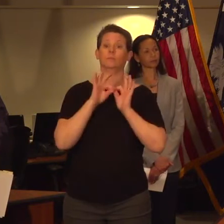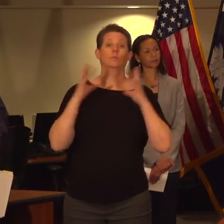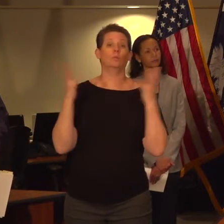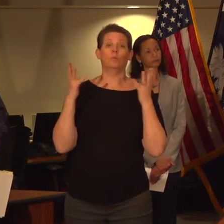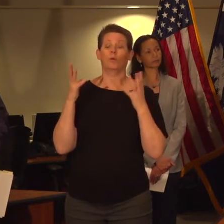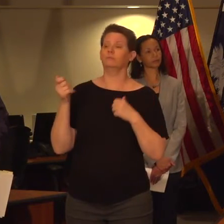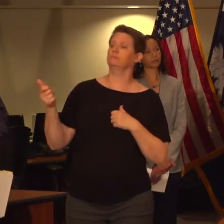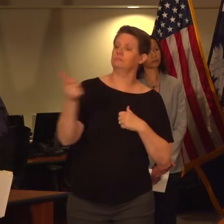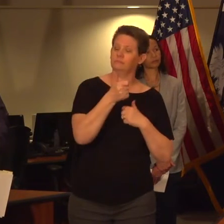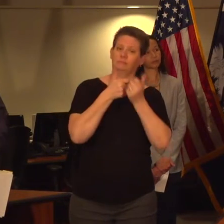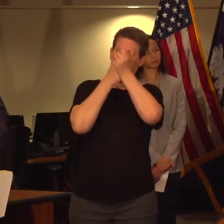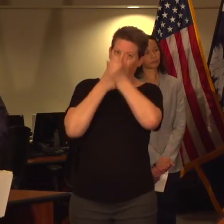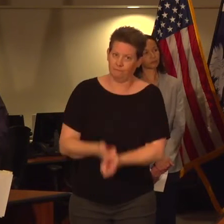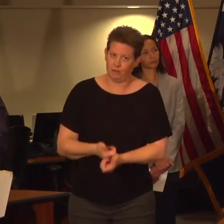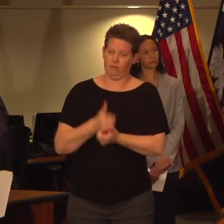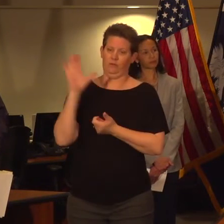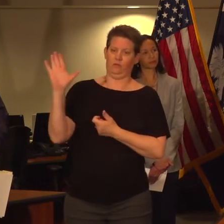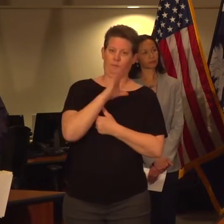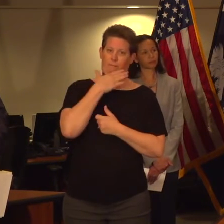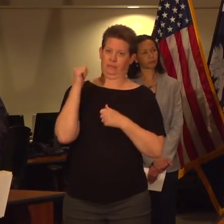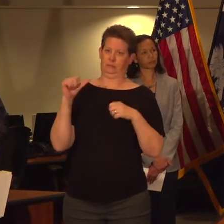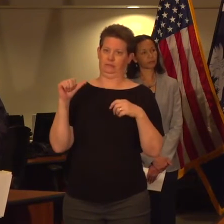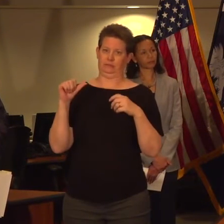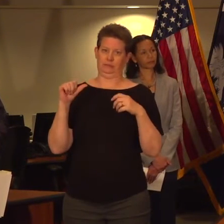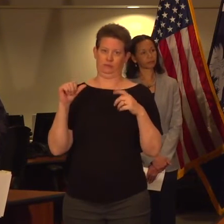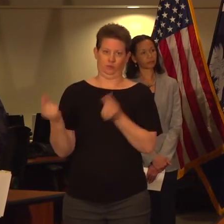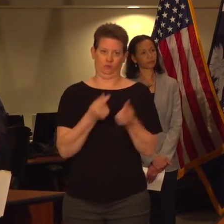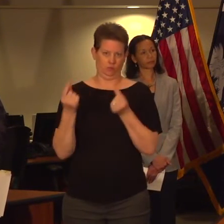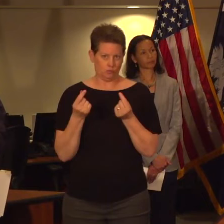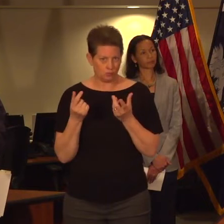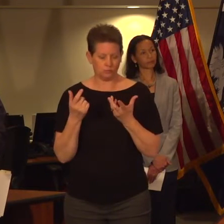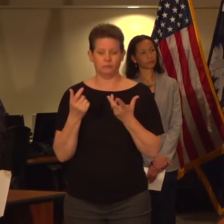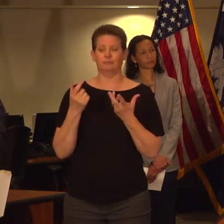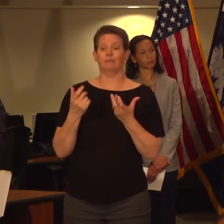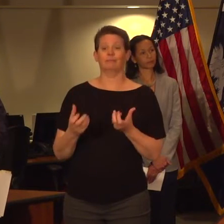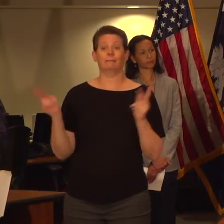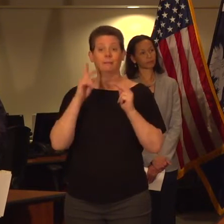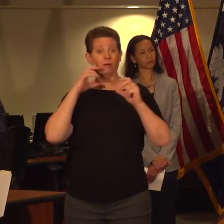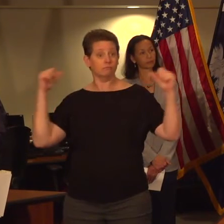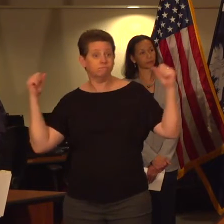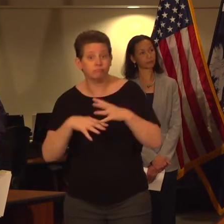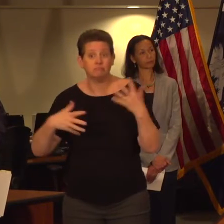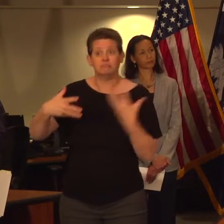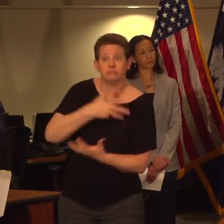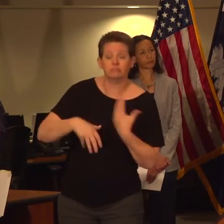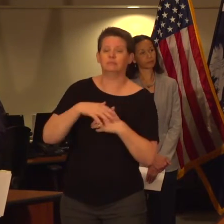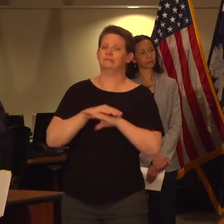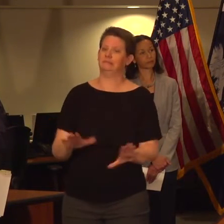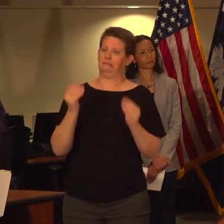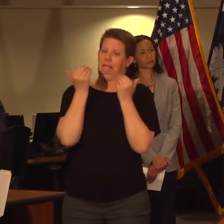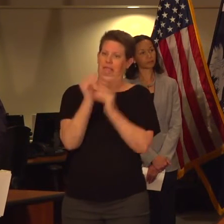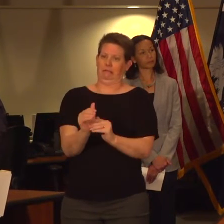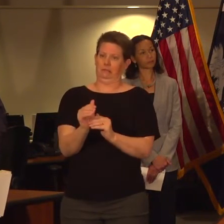your potential number of people congregating. To share a little story, Saturday night my wife and I